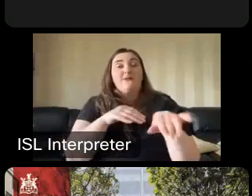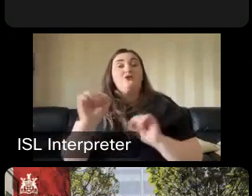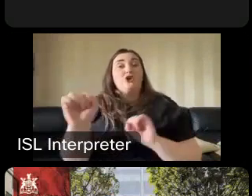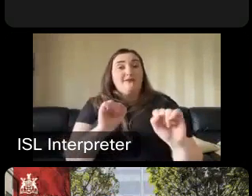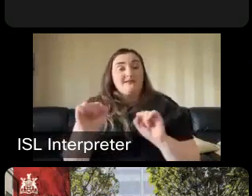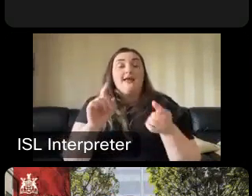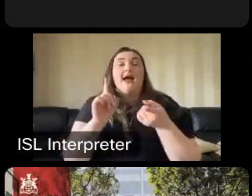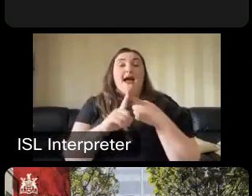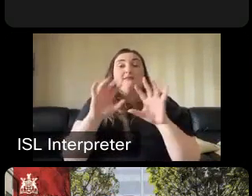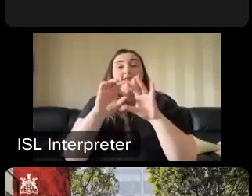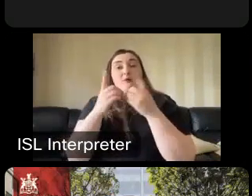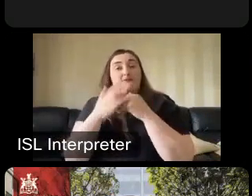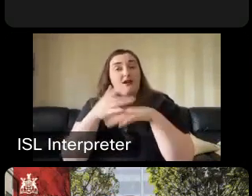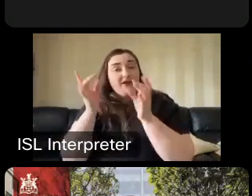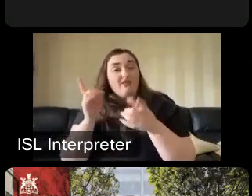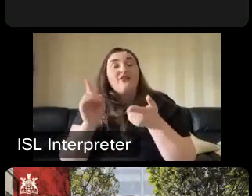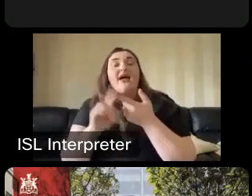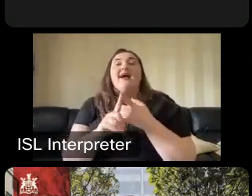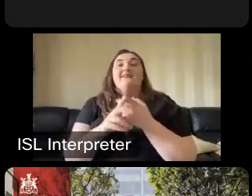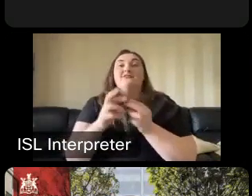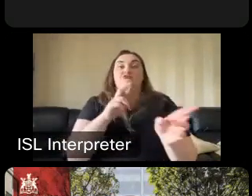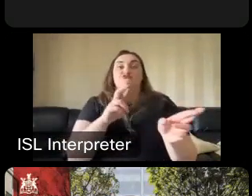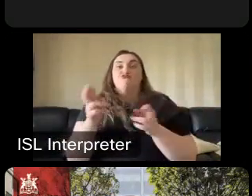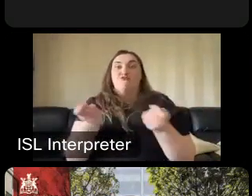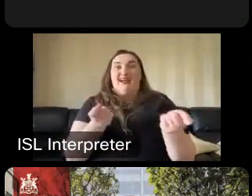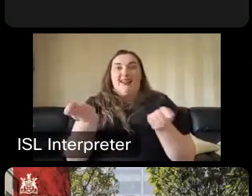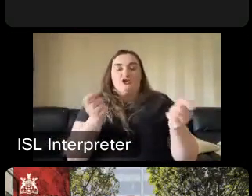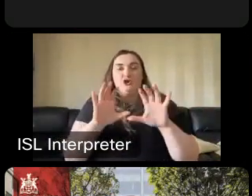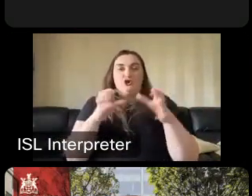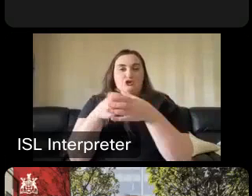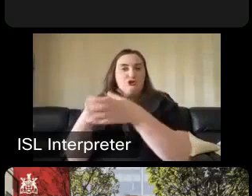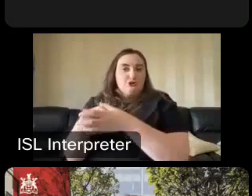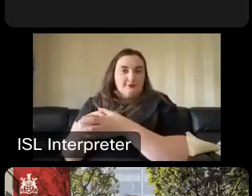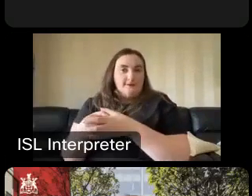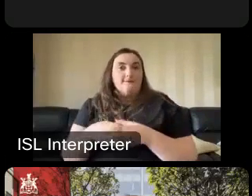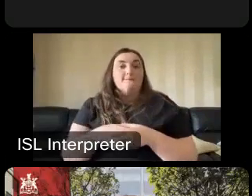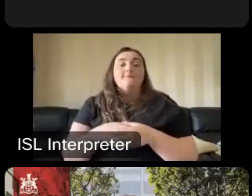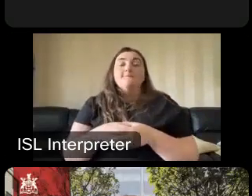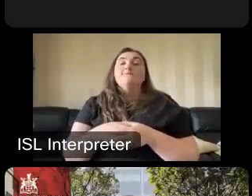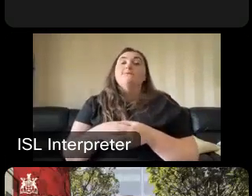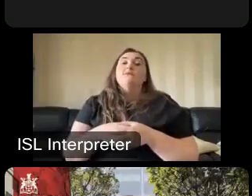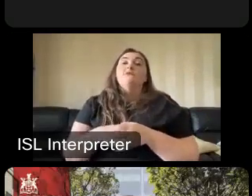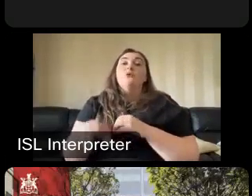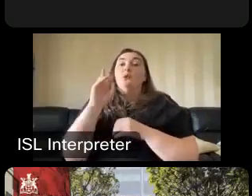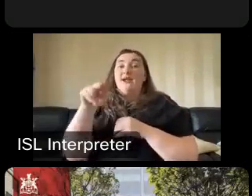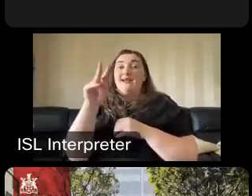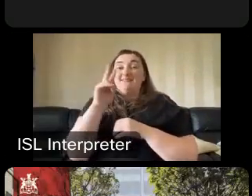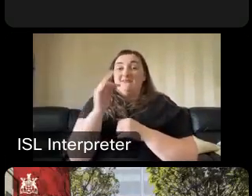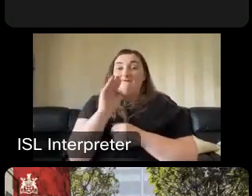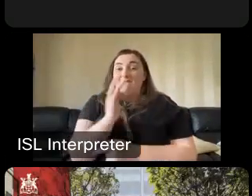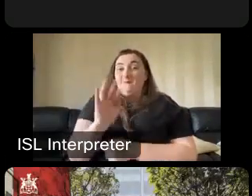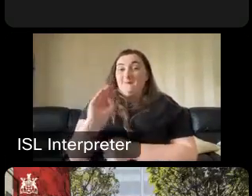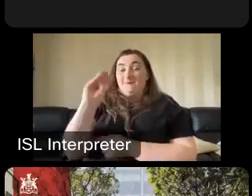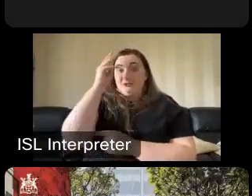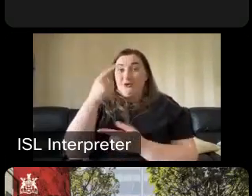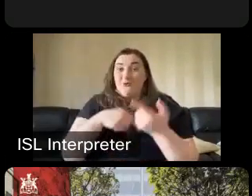services and with Department of Health and the regulators. So as you can see from the picture there, we're